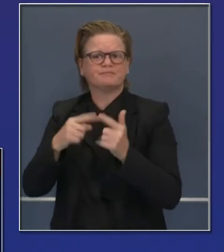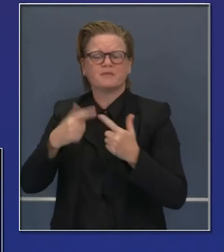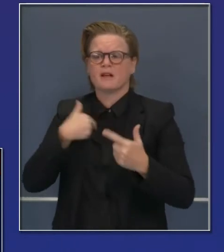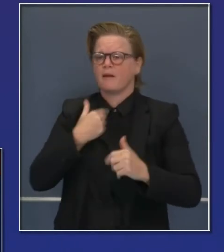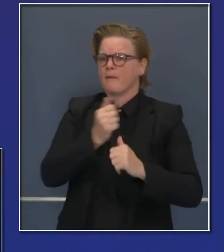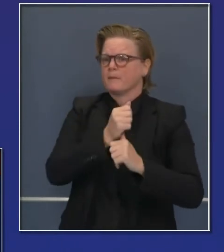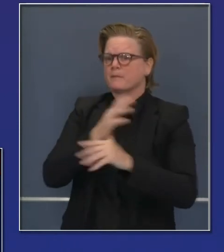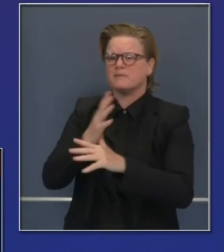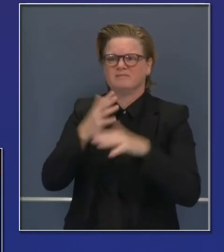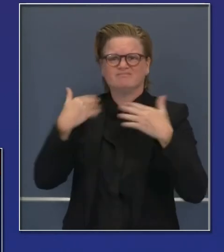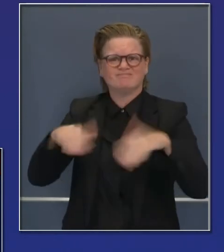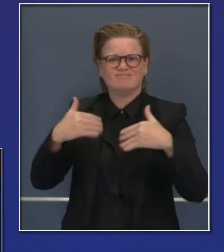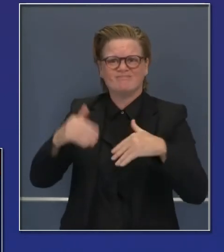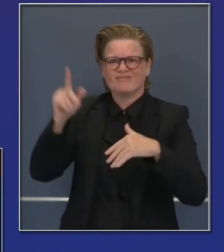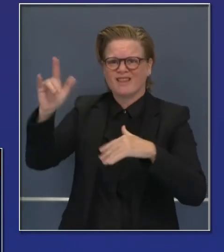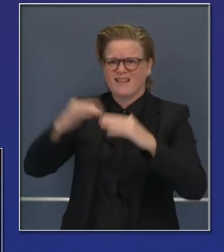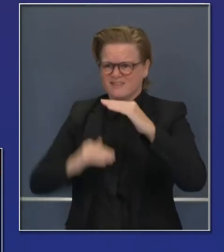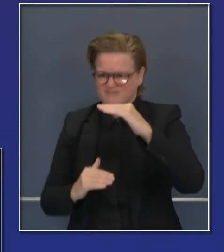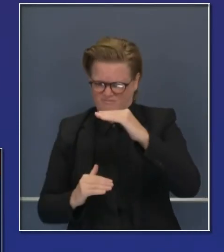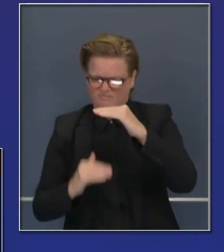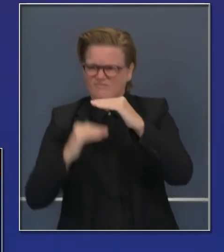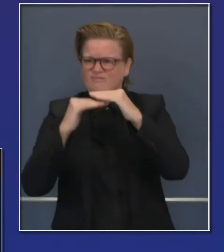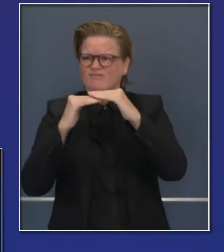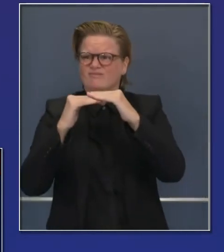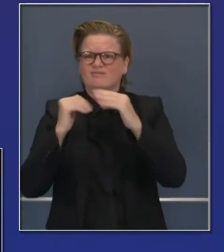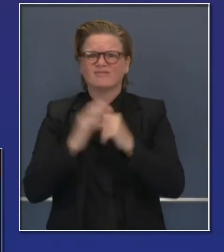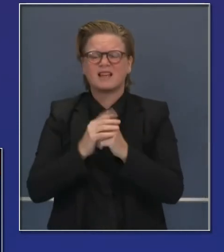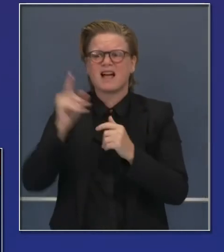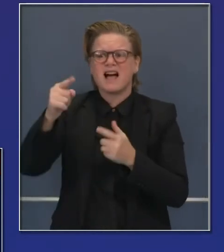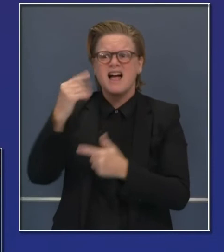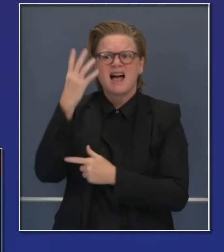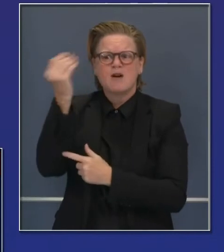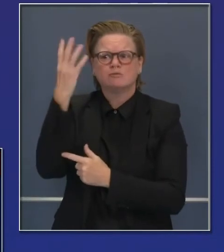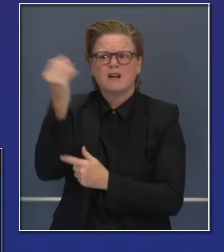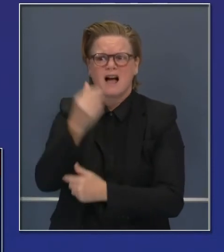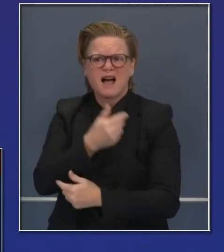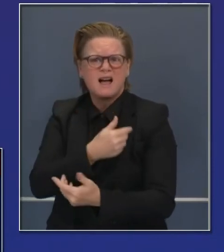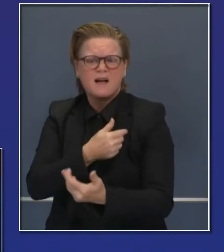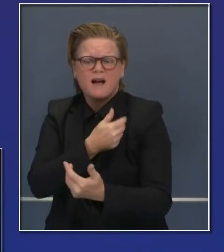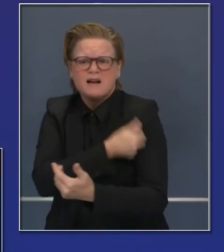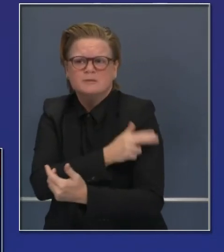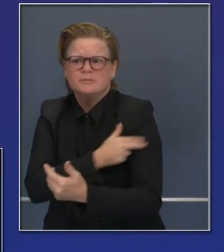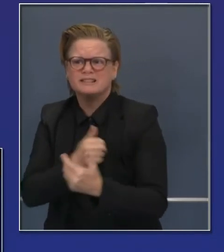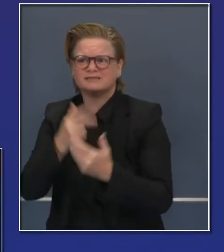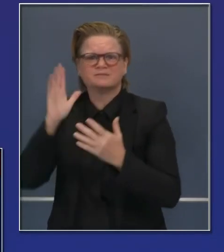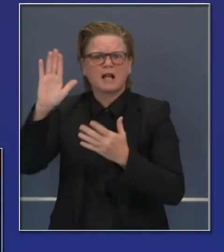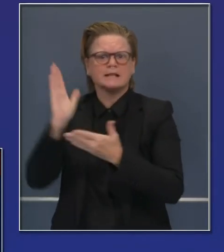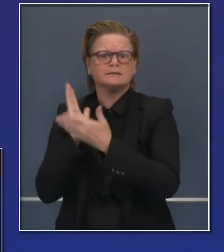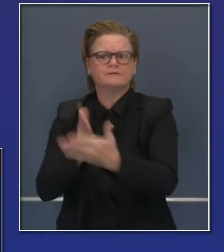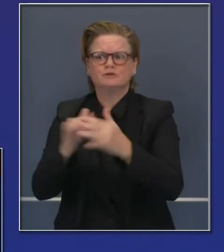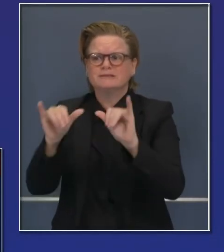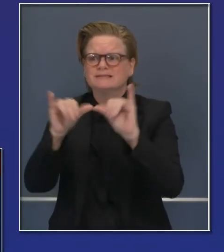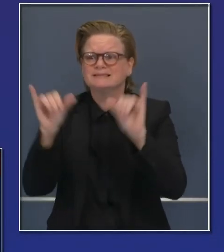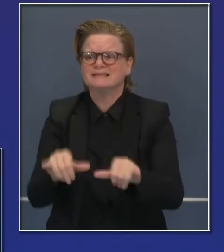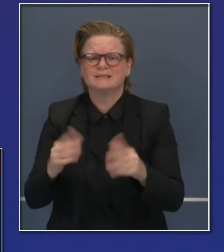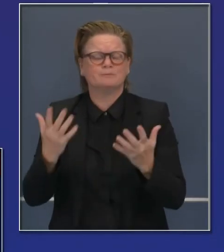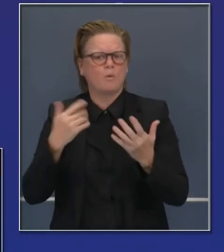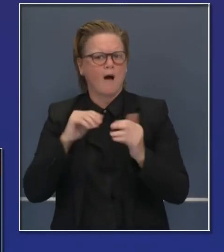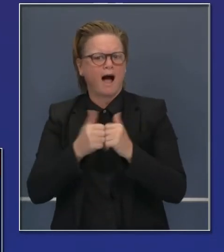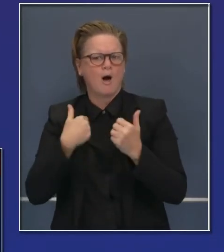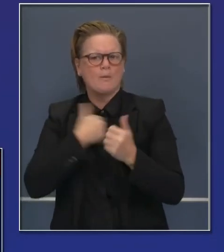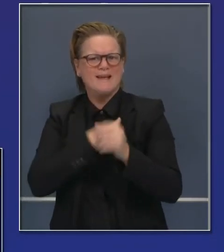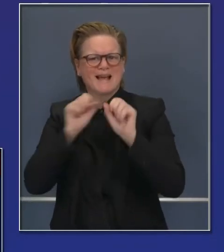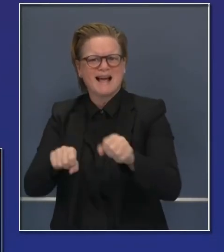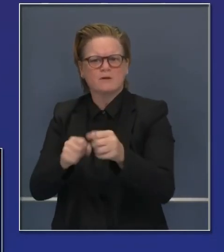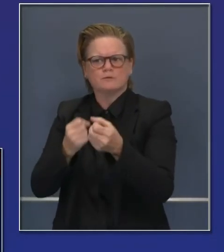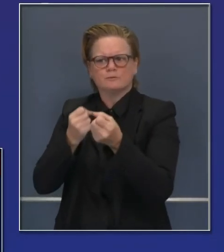of it, which I'll talk about in a moment, to do what we can to support these small businesses that will not